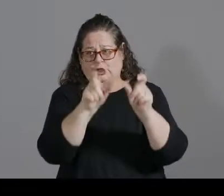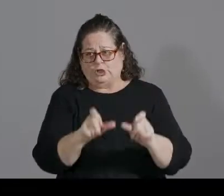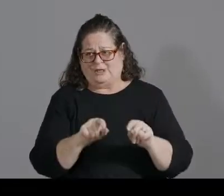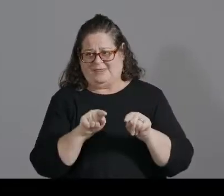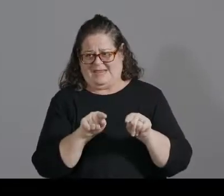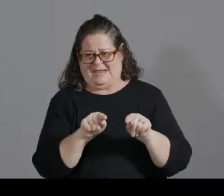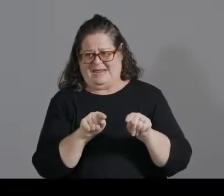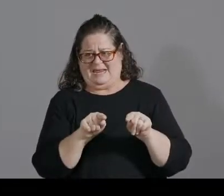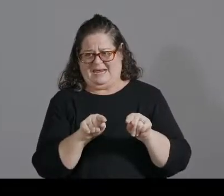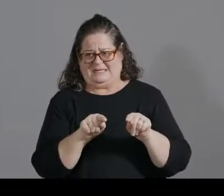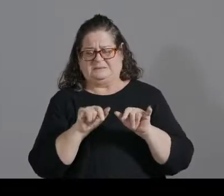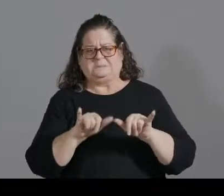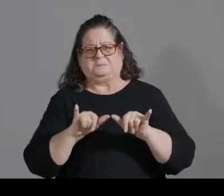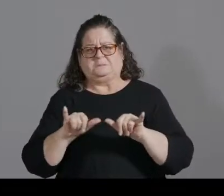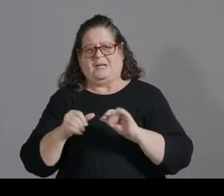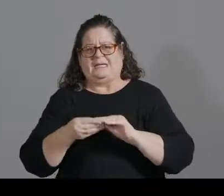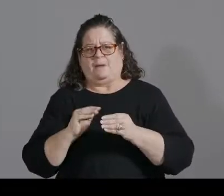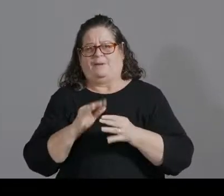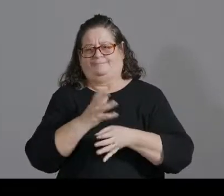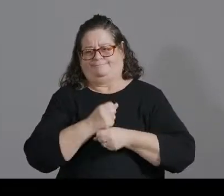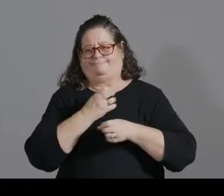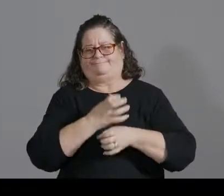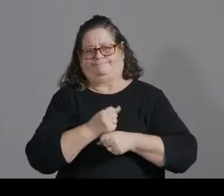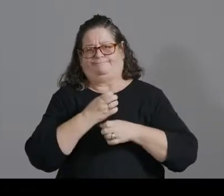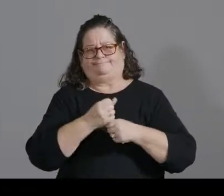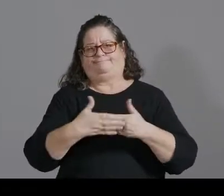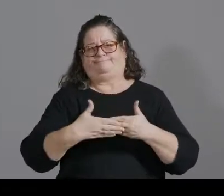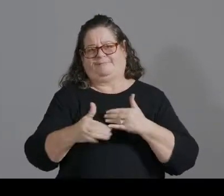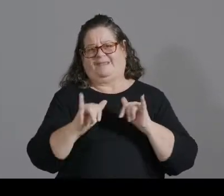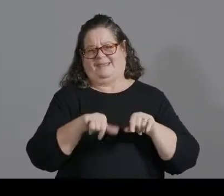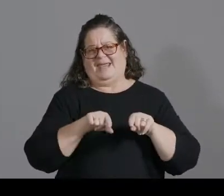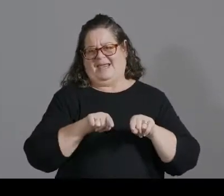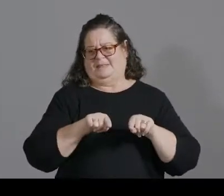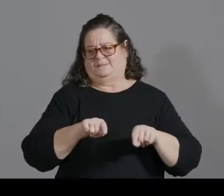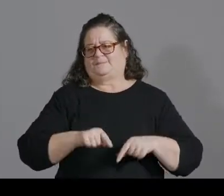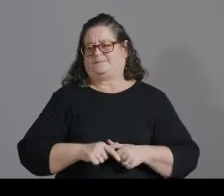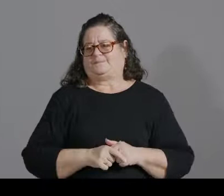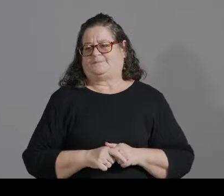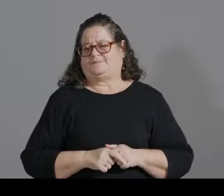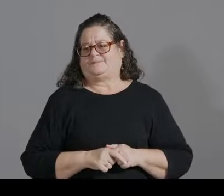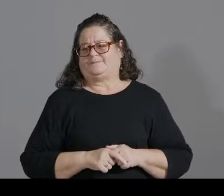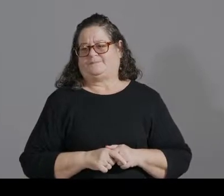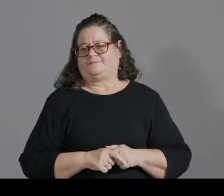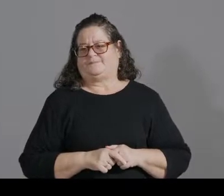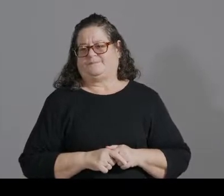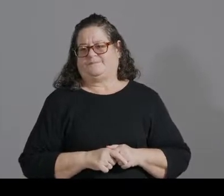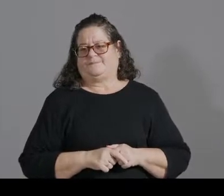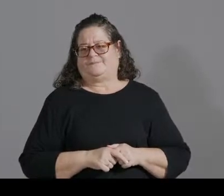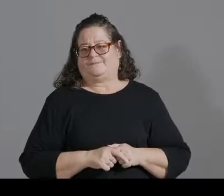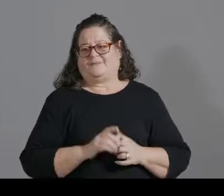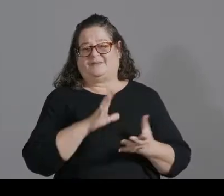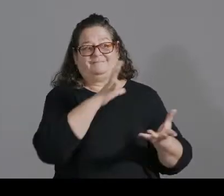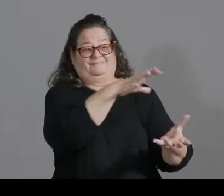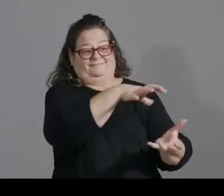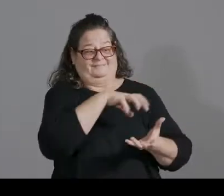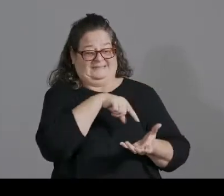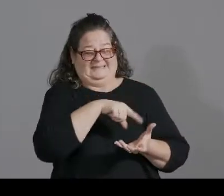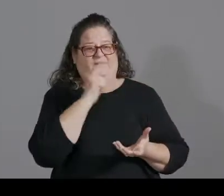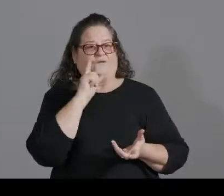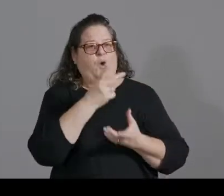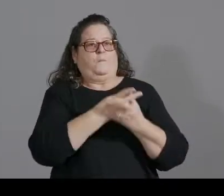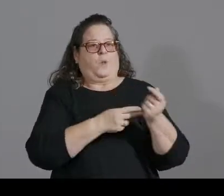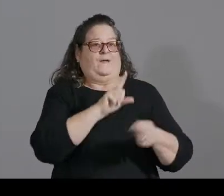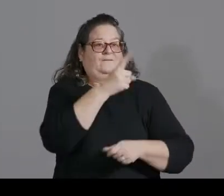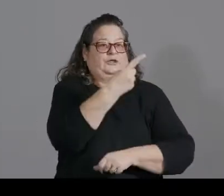weeks. These doses contain both first and second doses, and then these allocations are split between